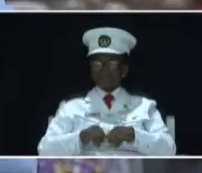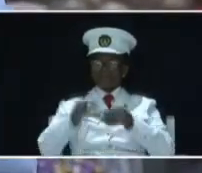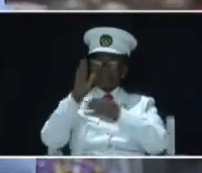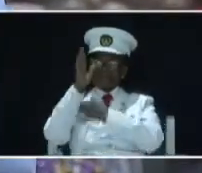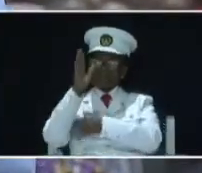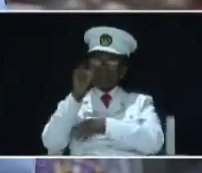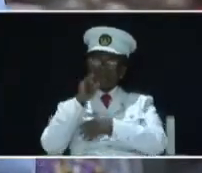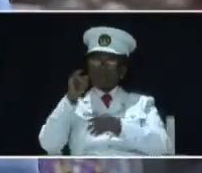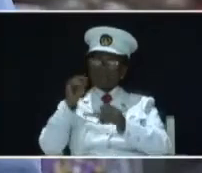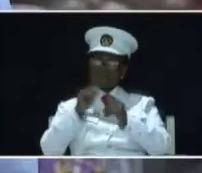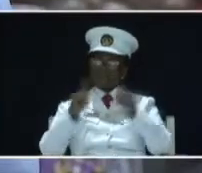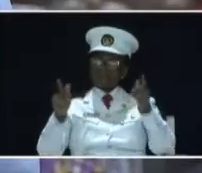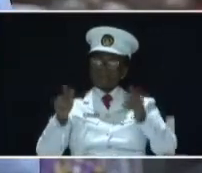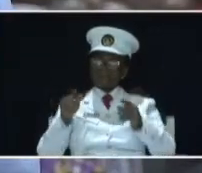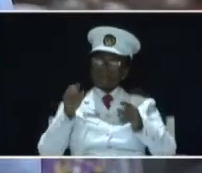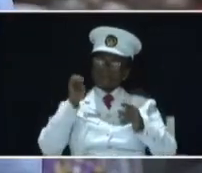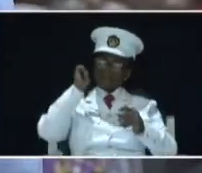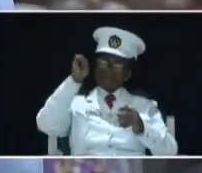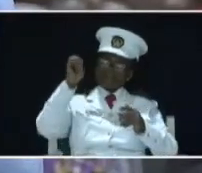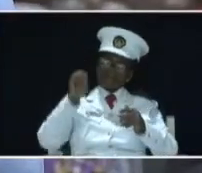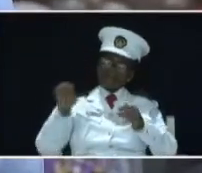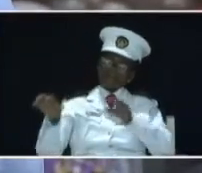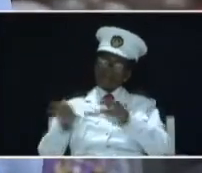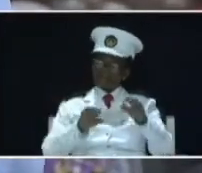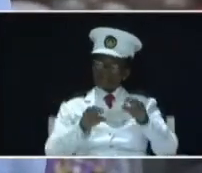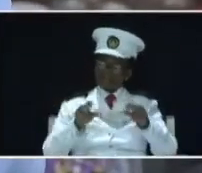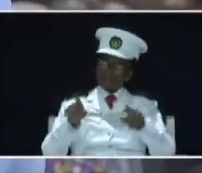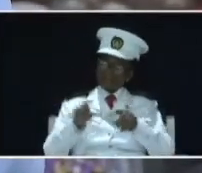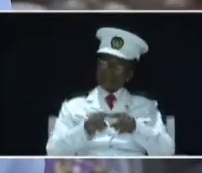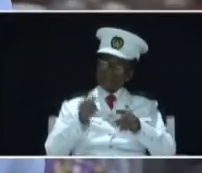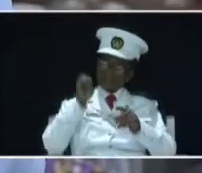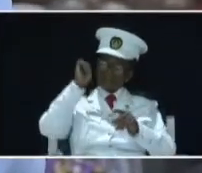sovereign. He does as he pleases.